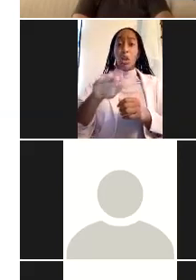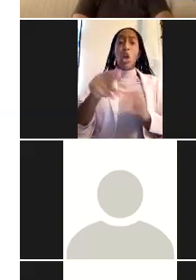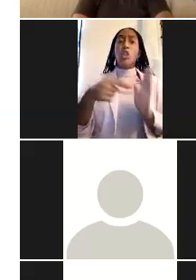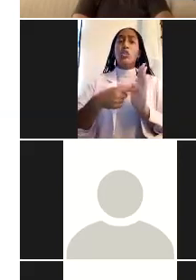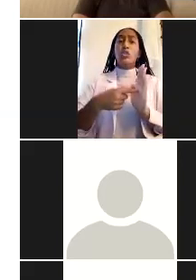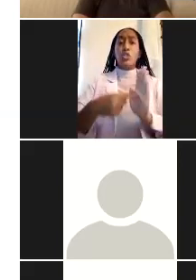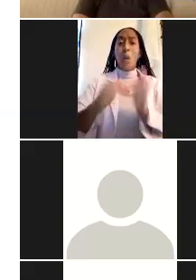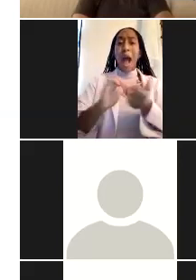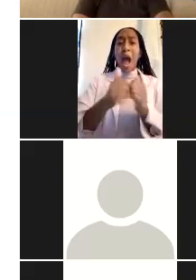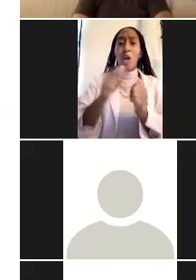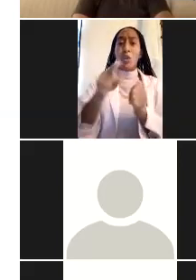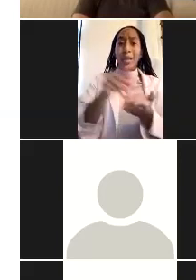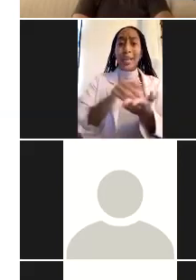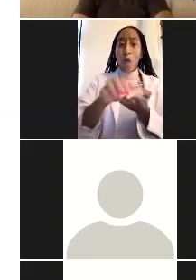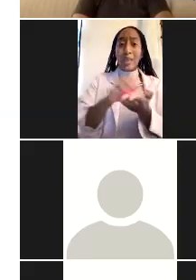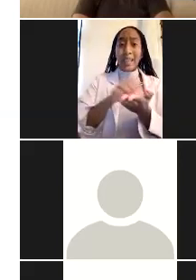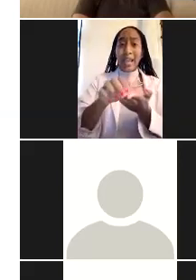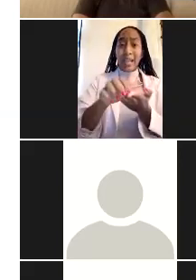Does that make sense to you?